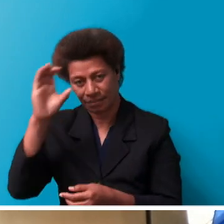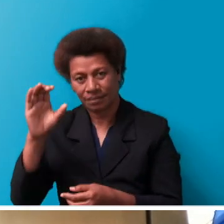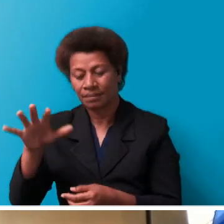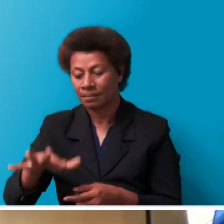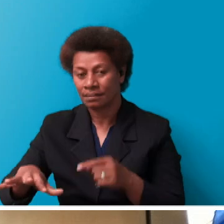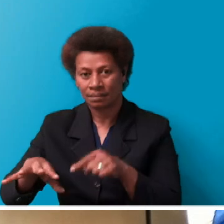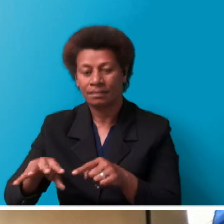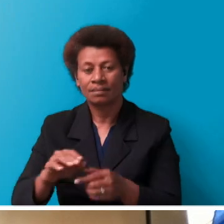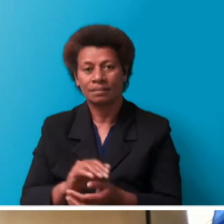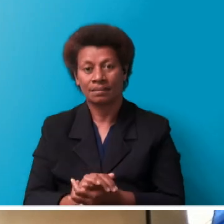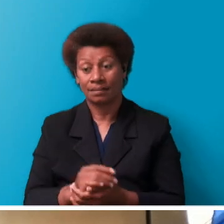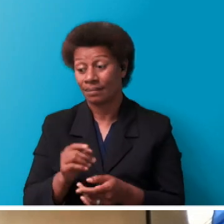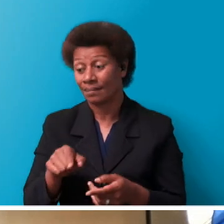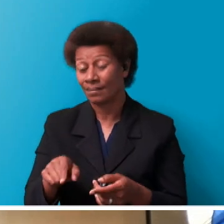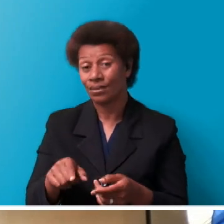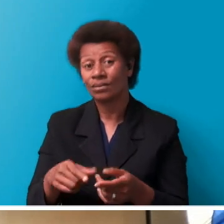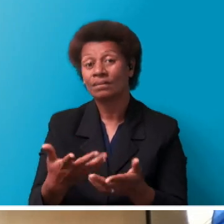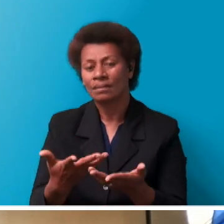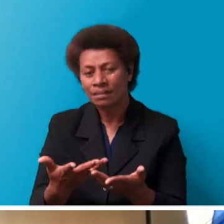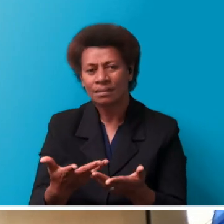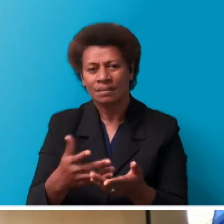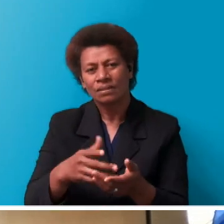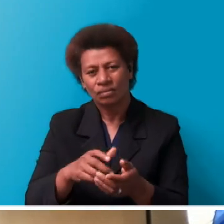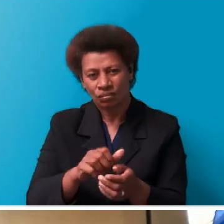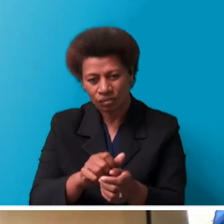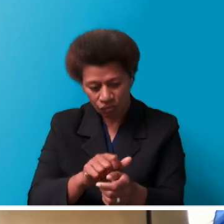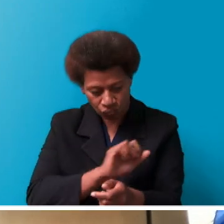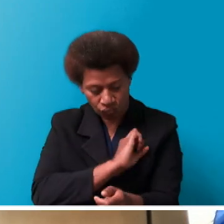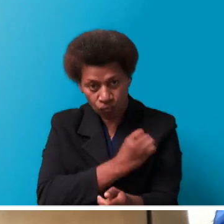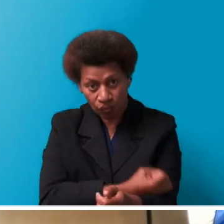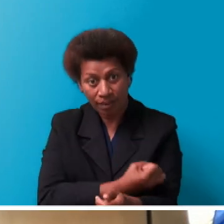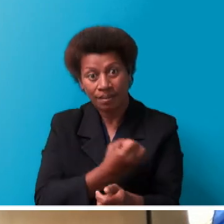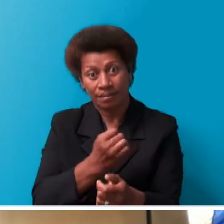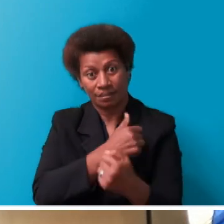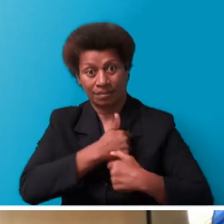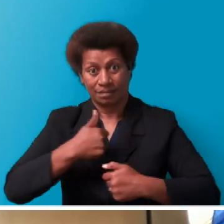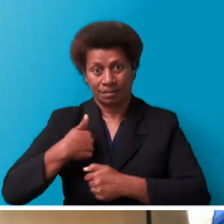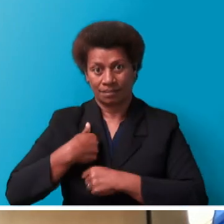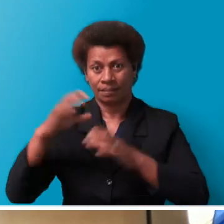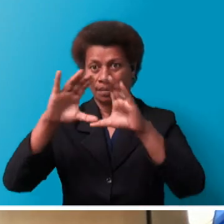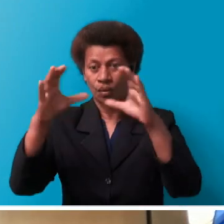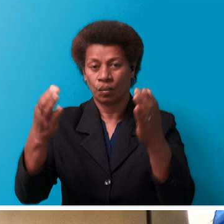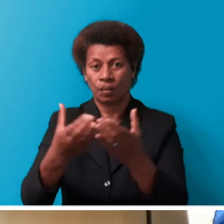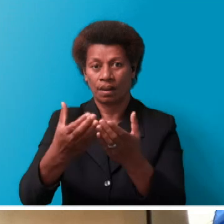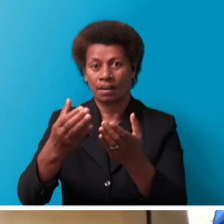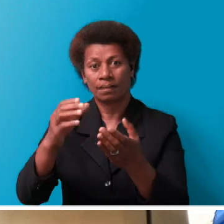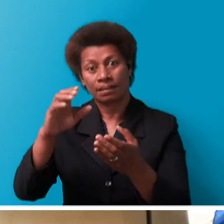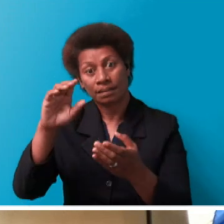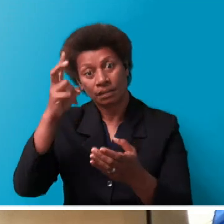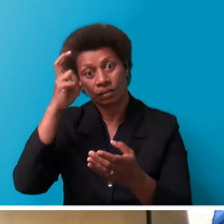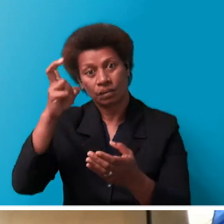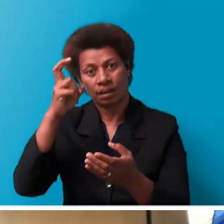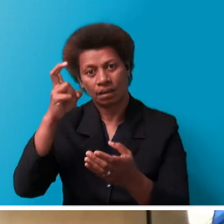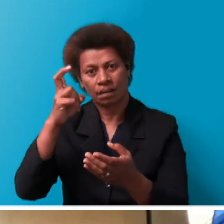military capabilities, ensured access to world-class training, and strengthened our abilities to